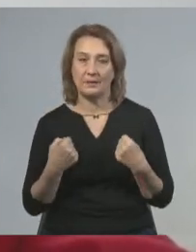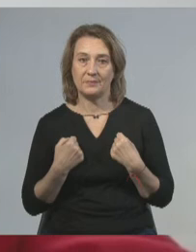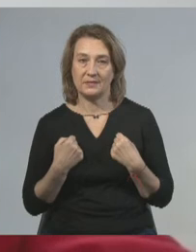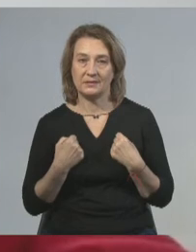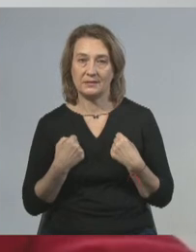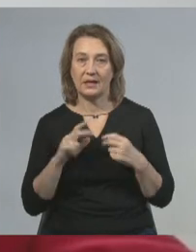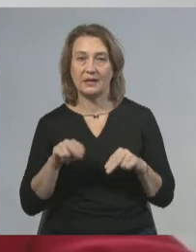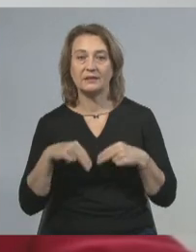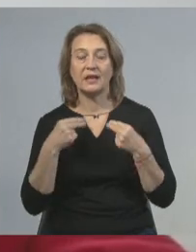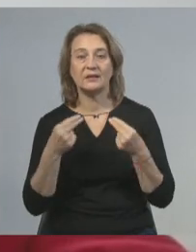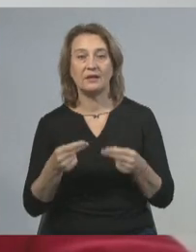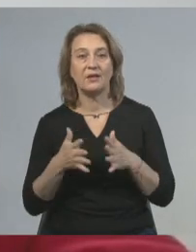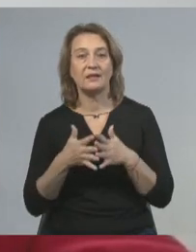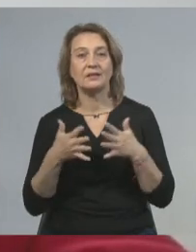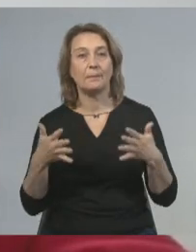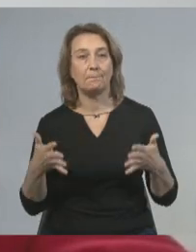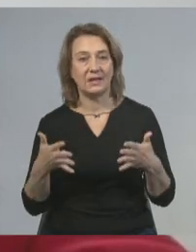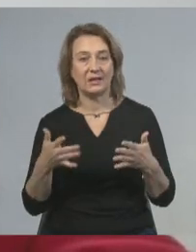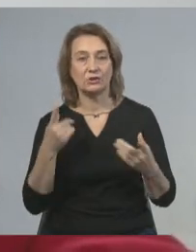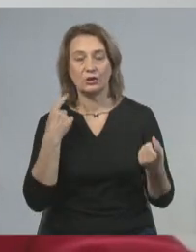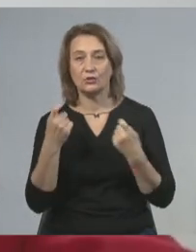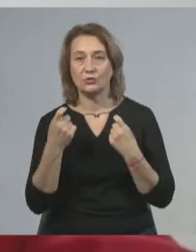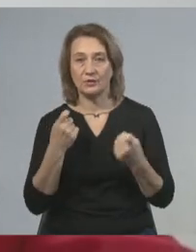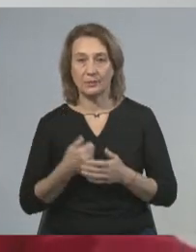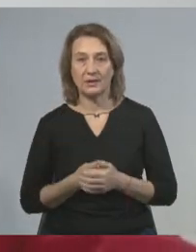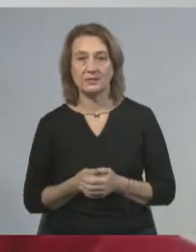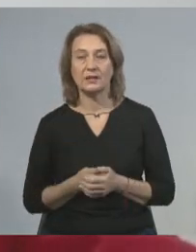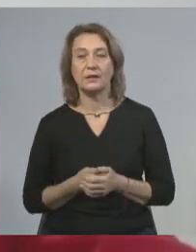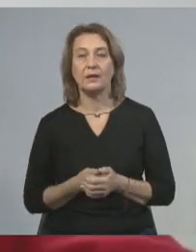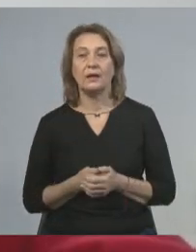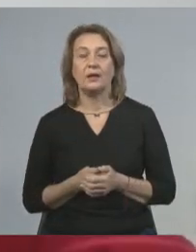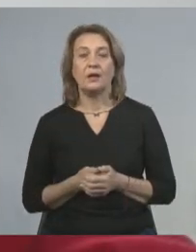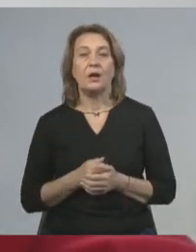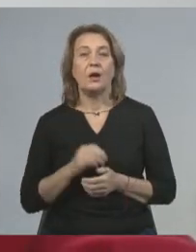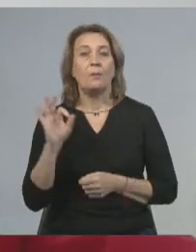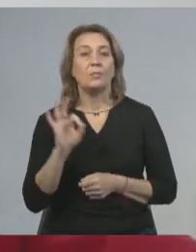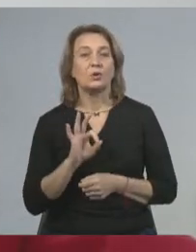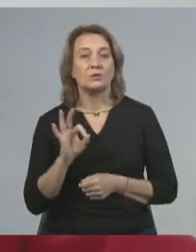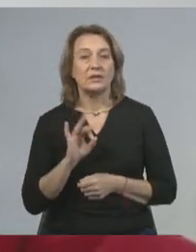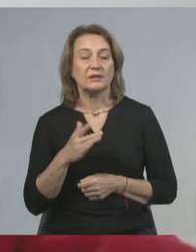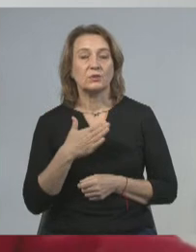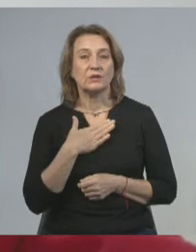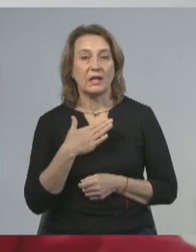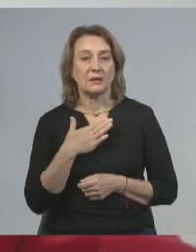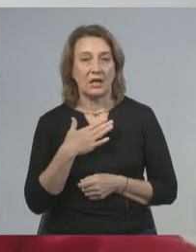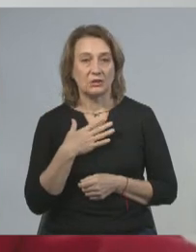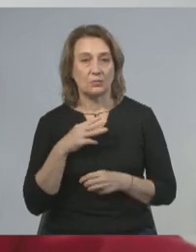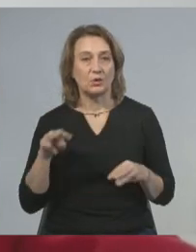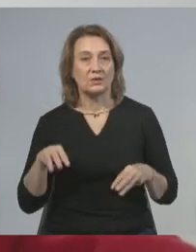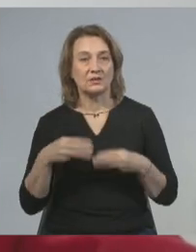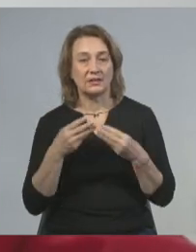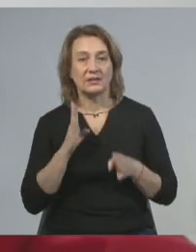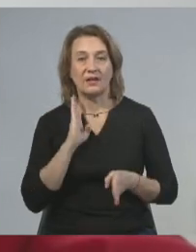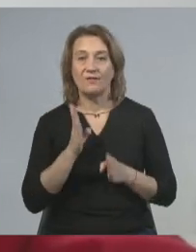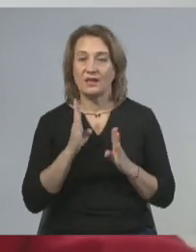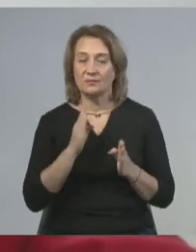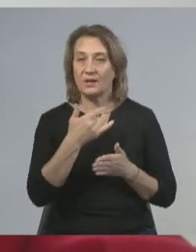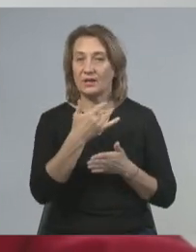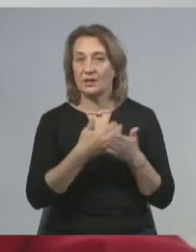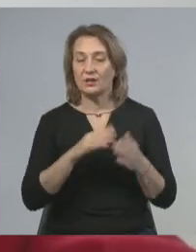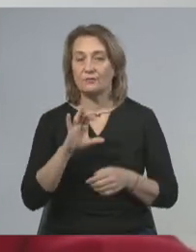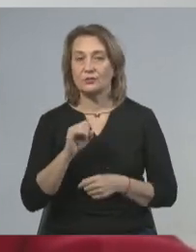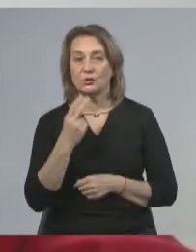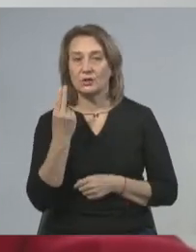how we try to provide more information about the election campaign on our